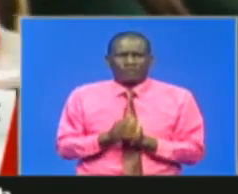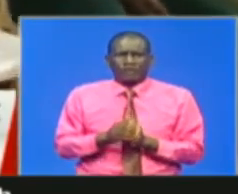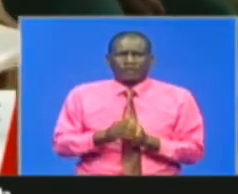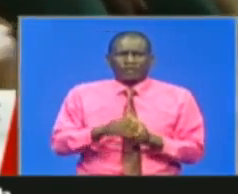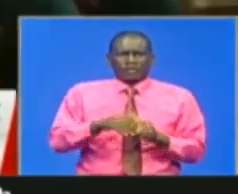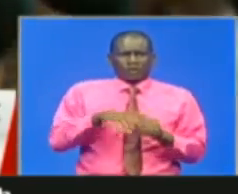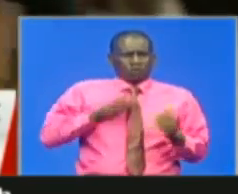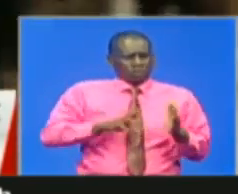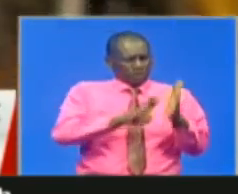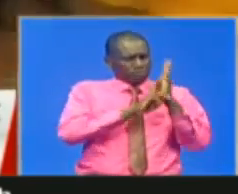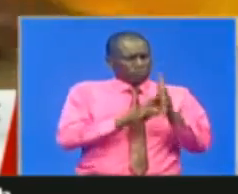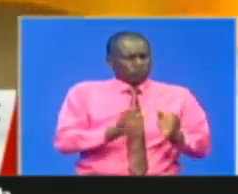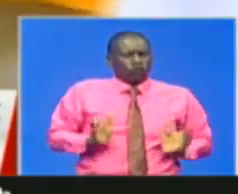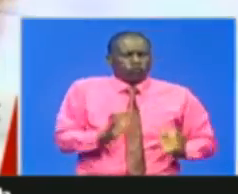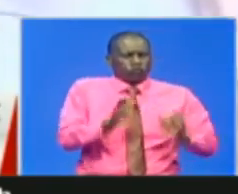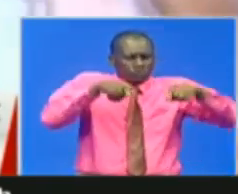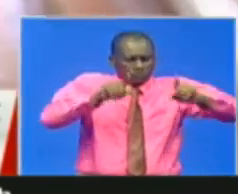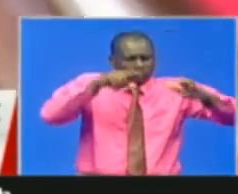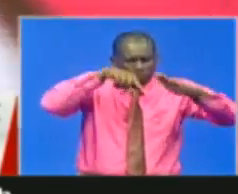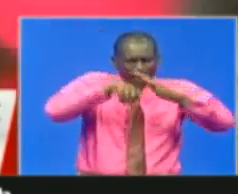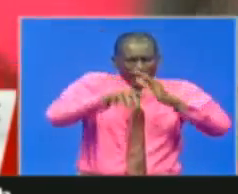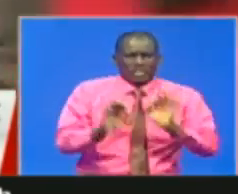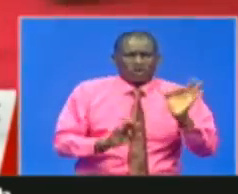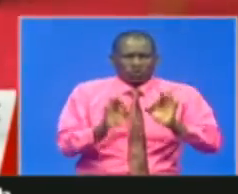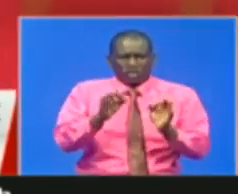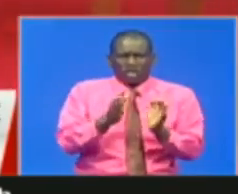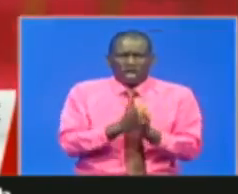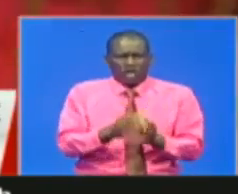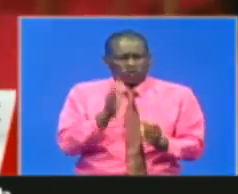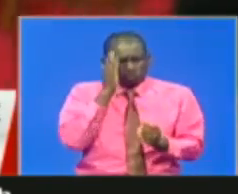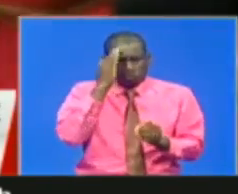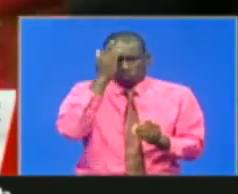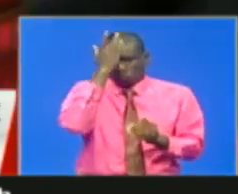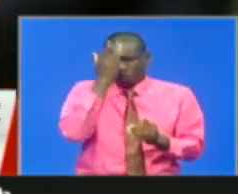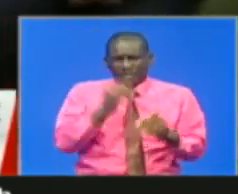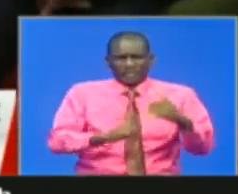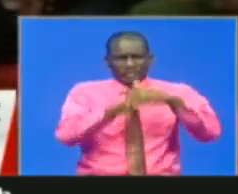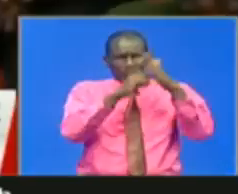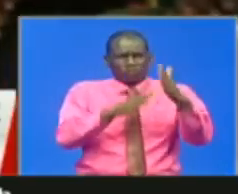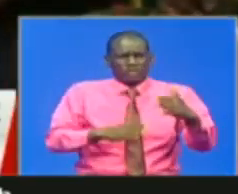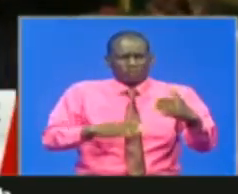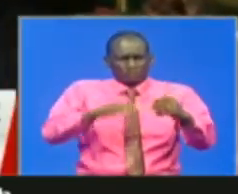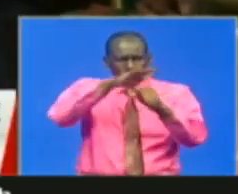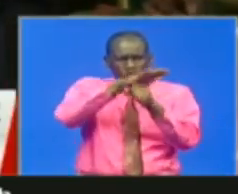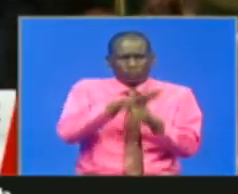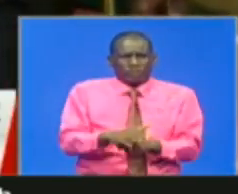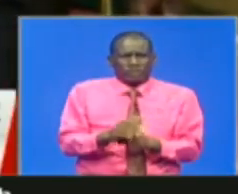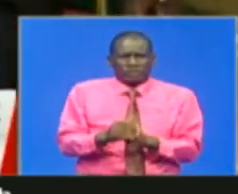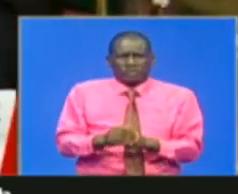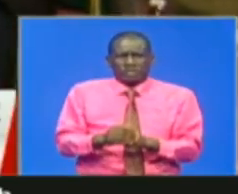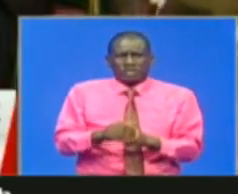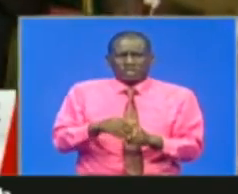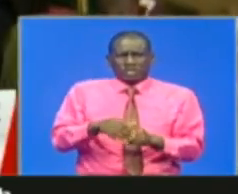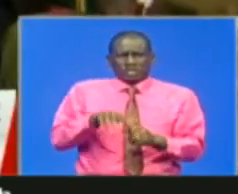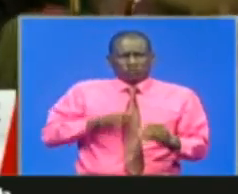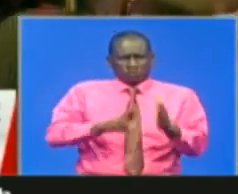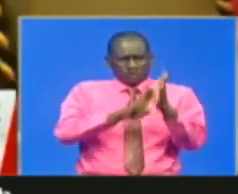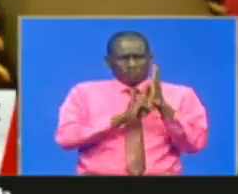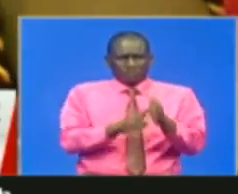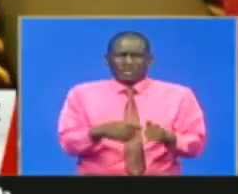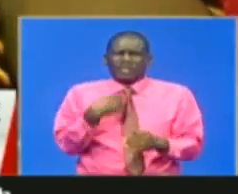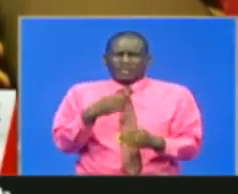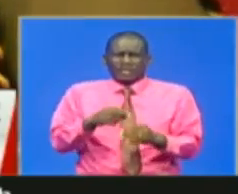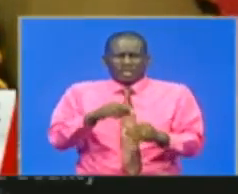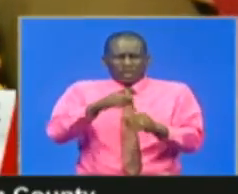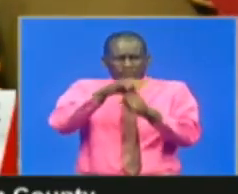Ngirichi forced her way into the hall to find out why her supporters were being mistreated. Ngirichi claims to have been